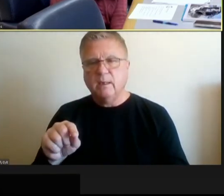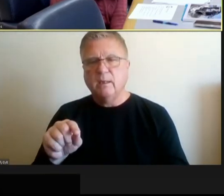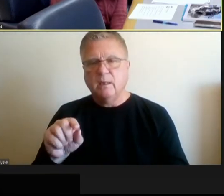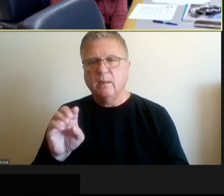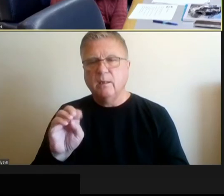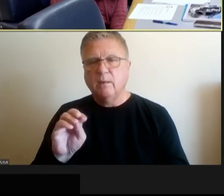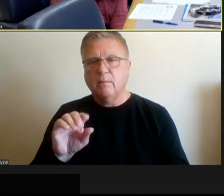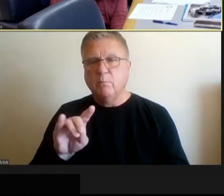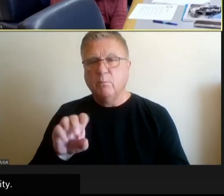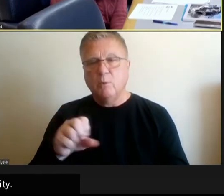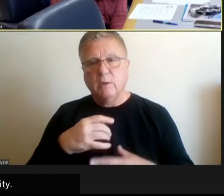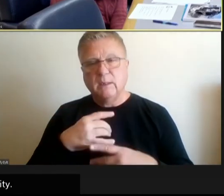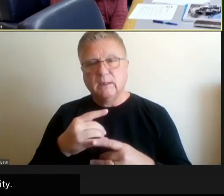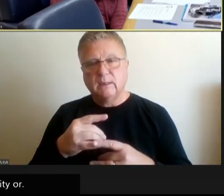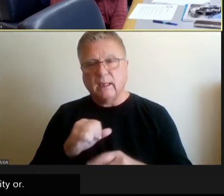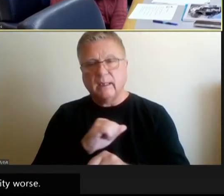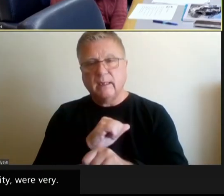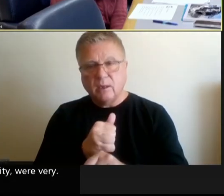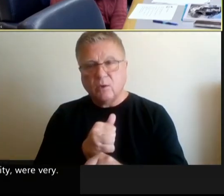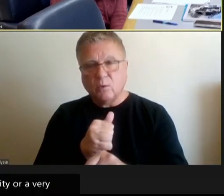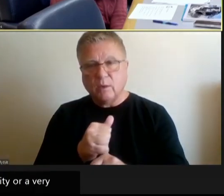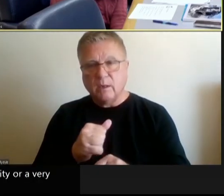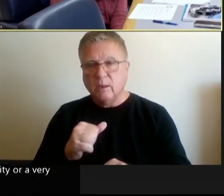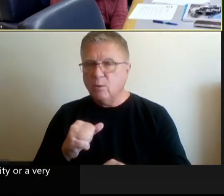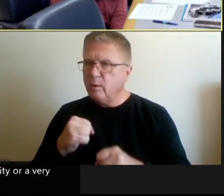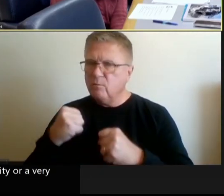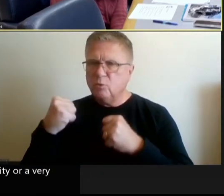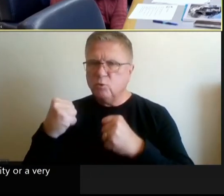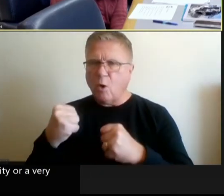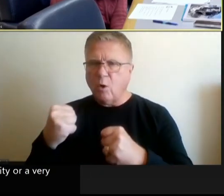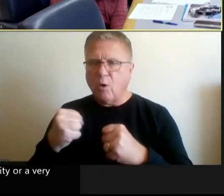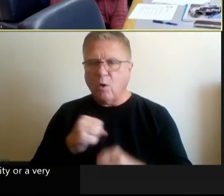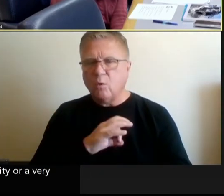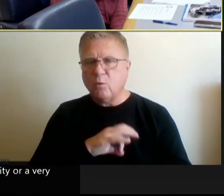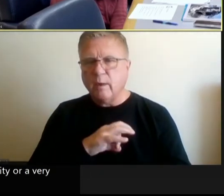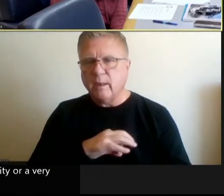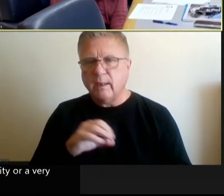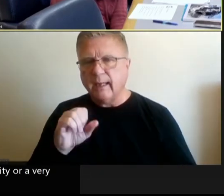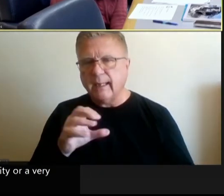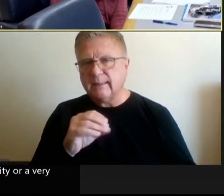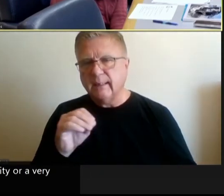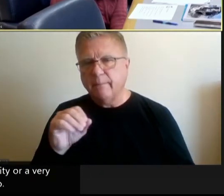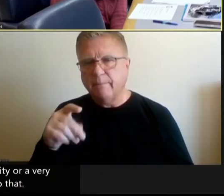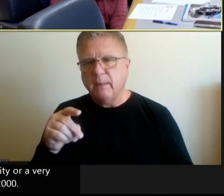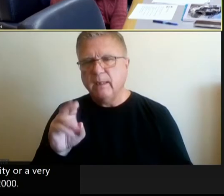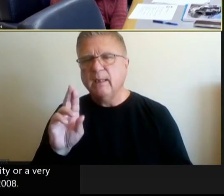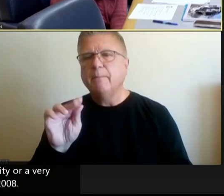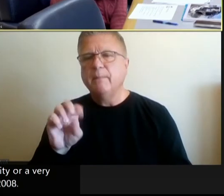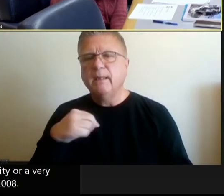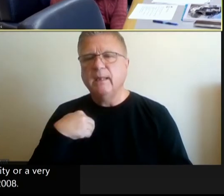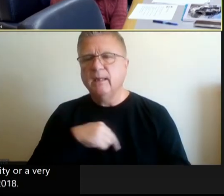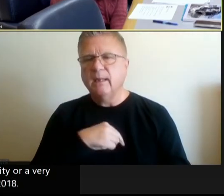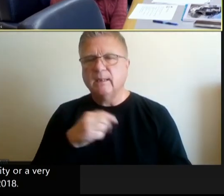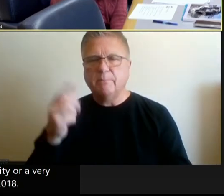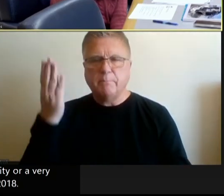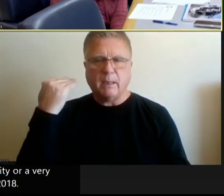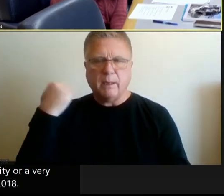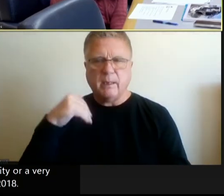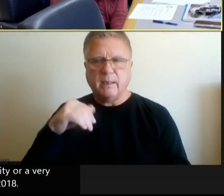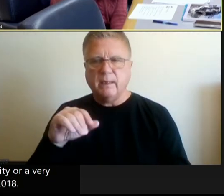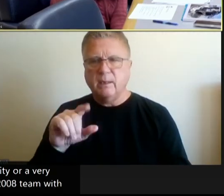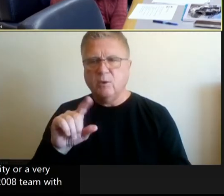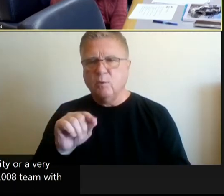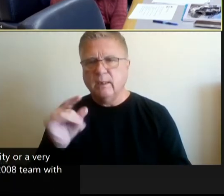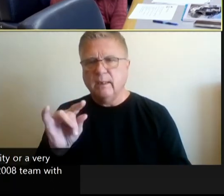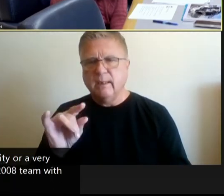They really like the authority. We're a very strong credit. S&P updated us back in 2018 with this. Now